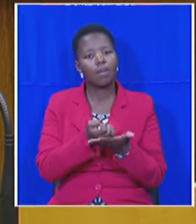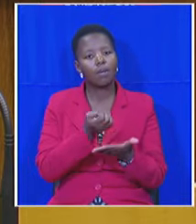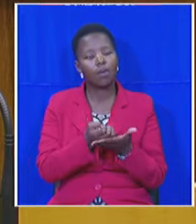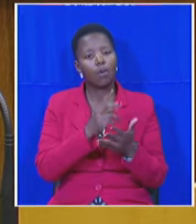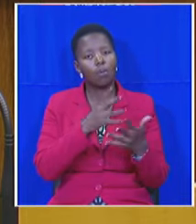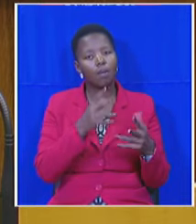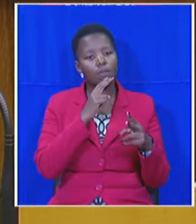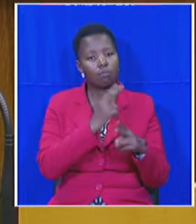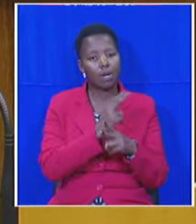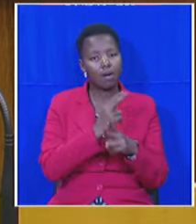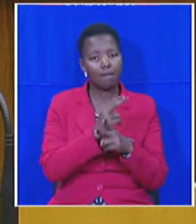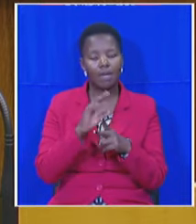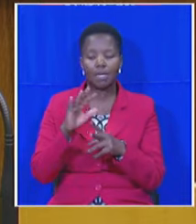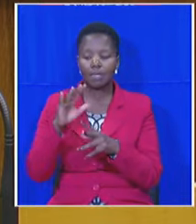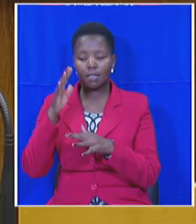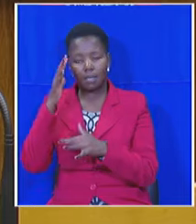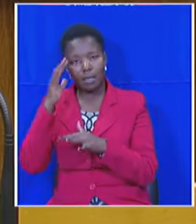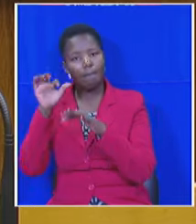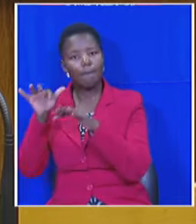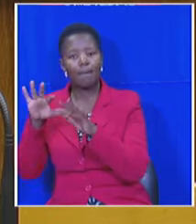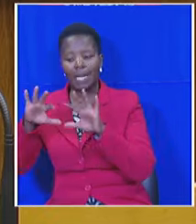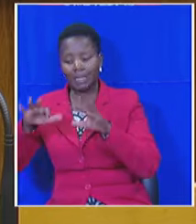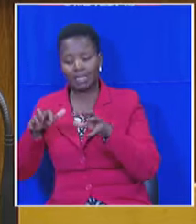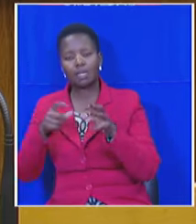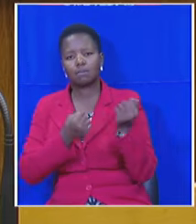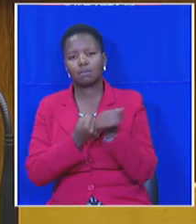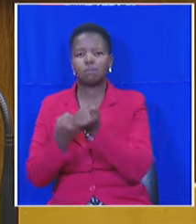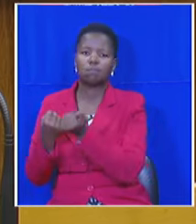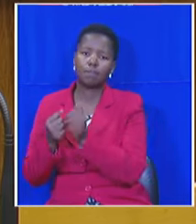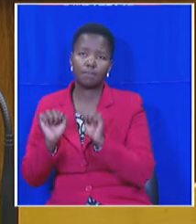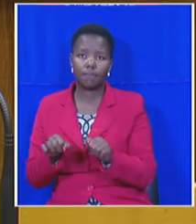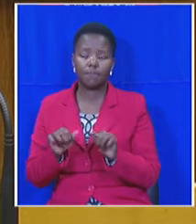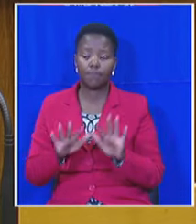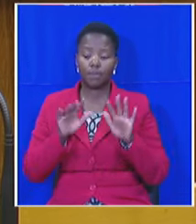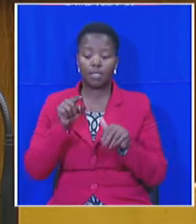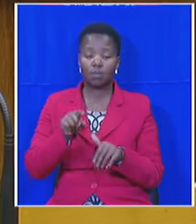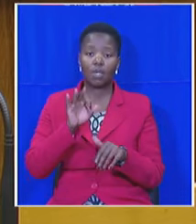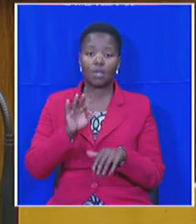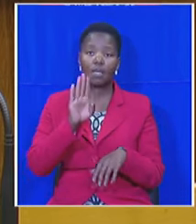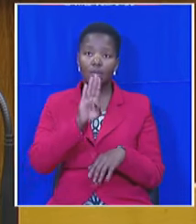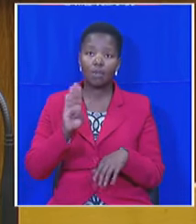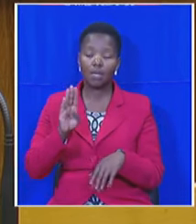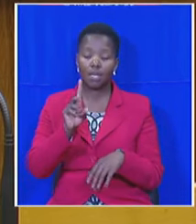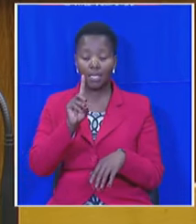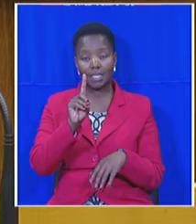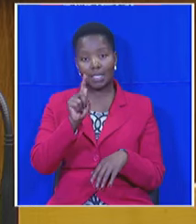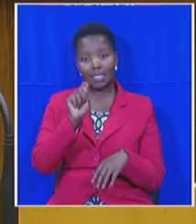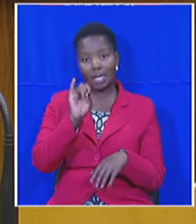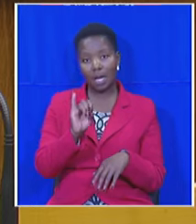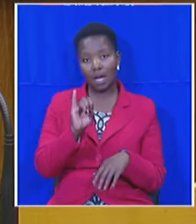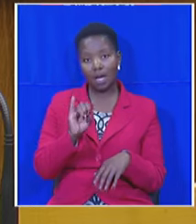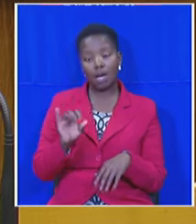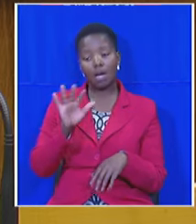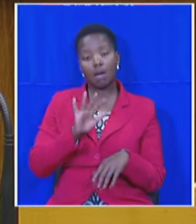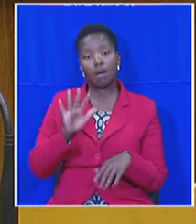private and the public sector. This 10.3 billion budget of the DTI will create